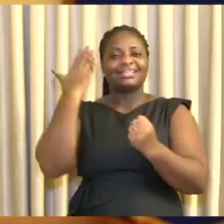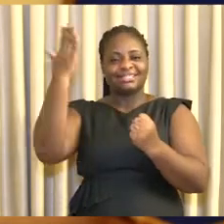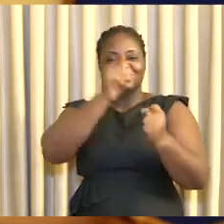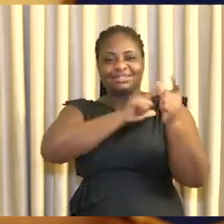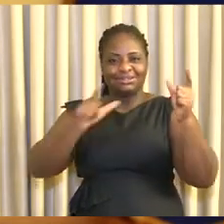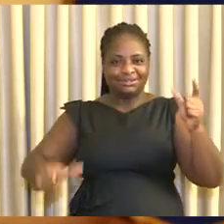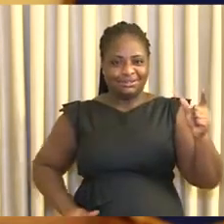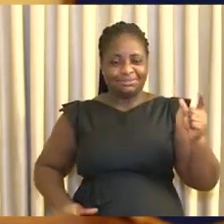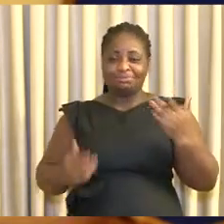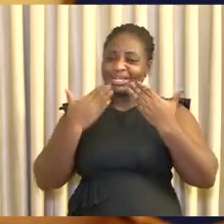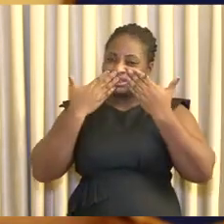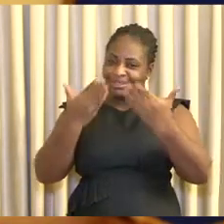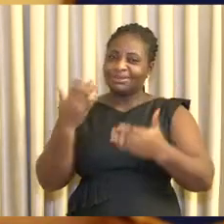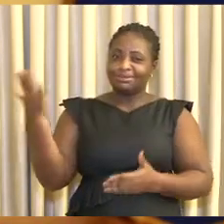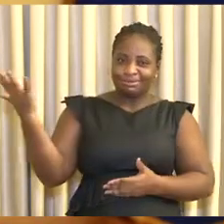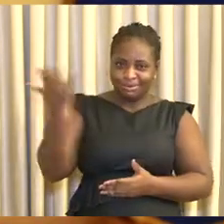Lord's.